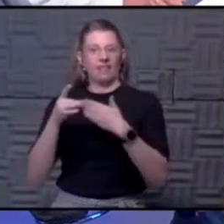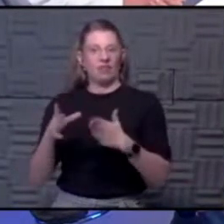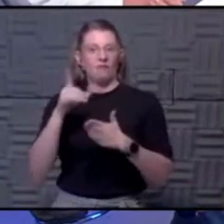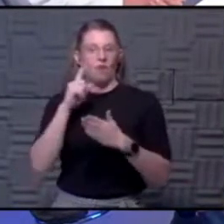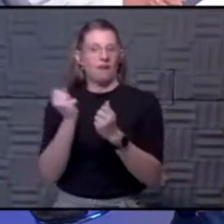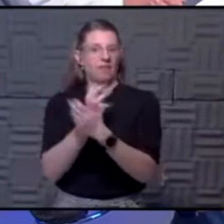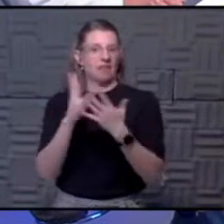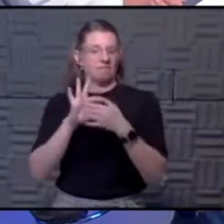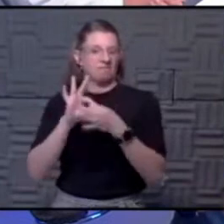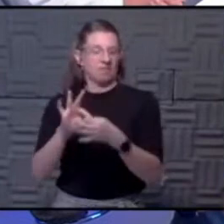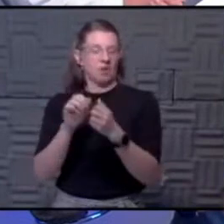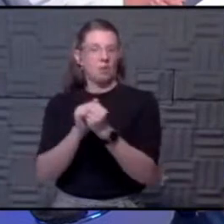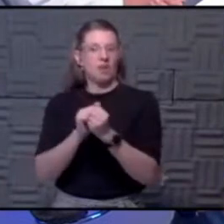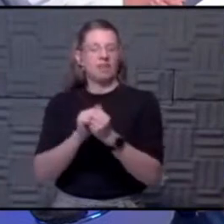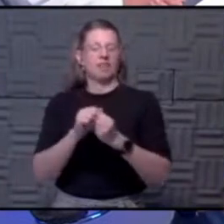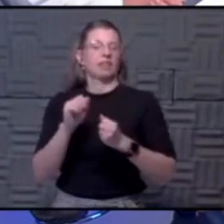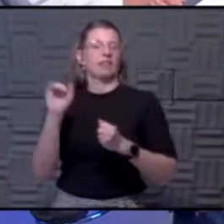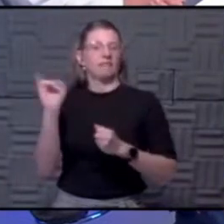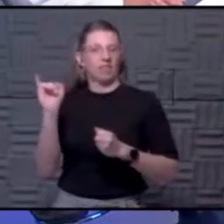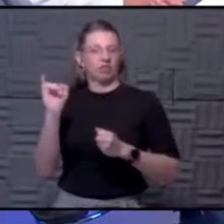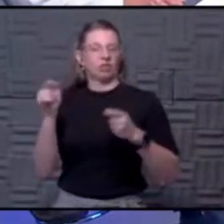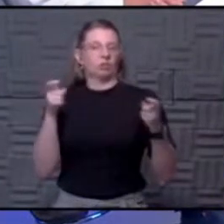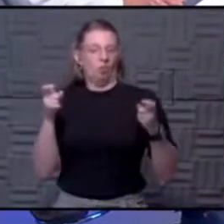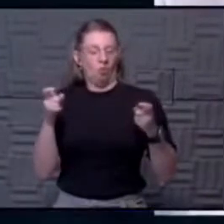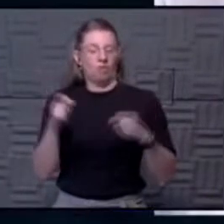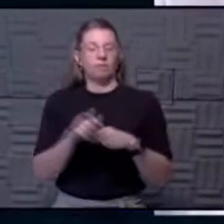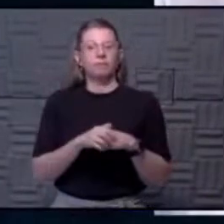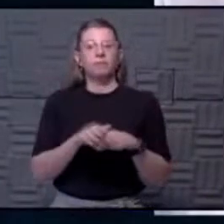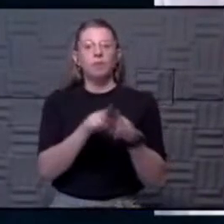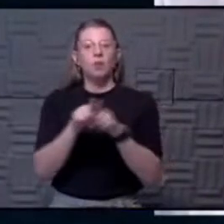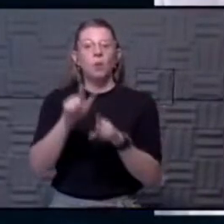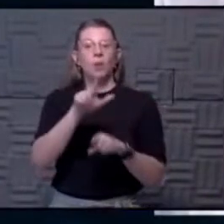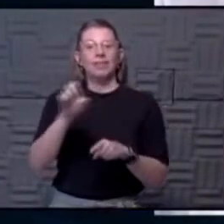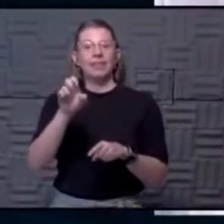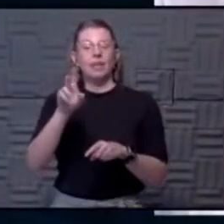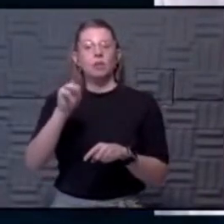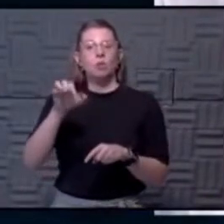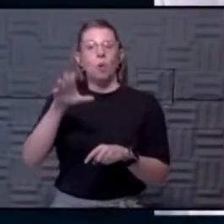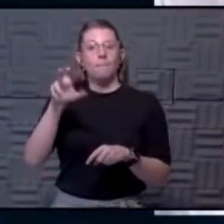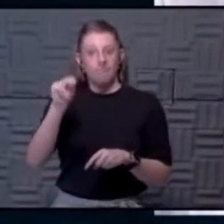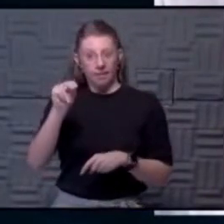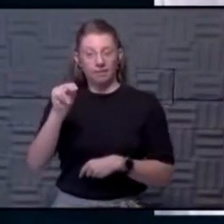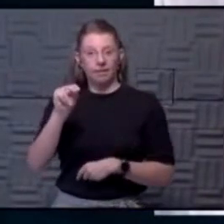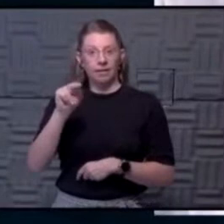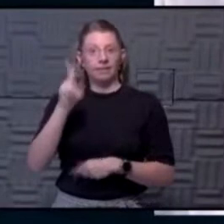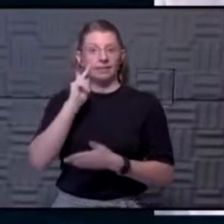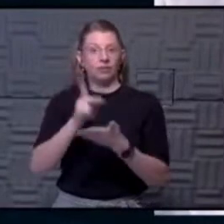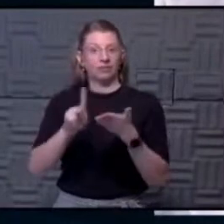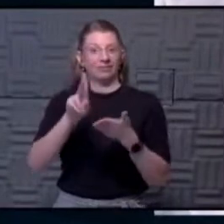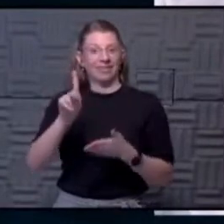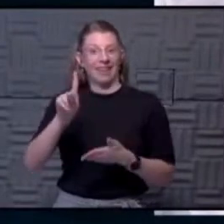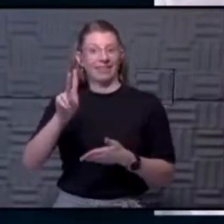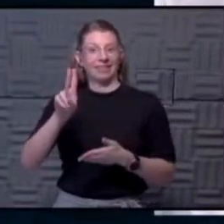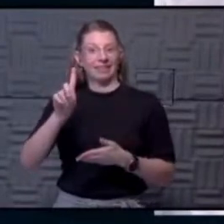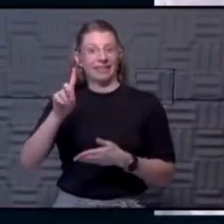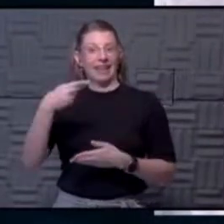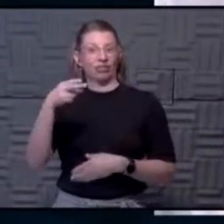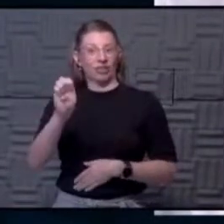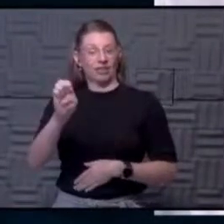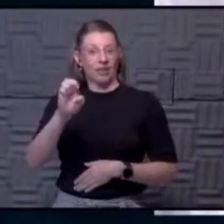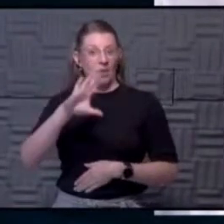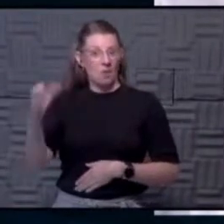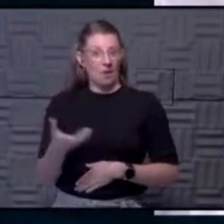things medical director of infection control, and Dr. Lee Norman, secretary of KDHE. Welcome back, Dr.